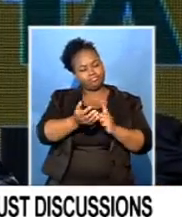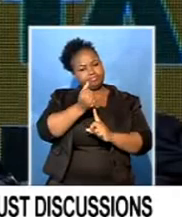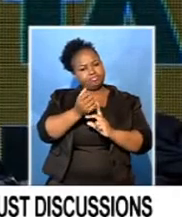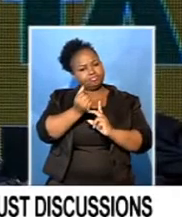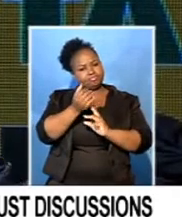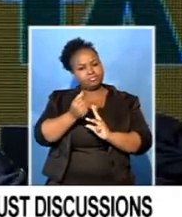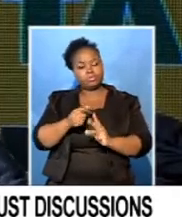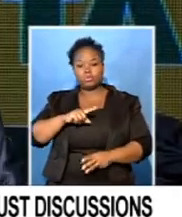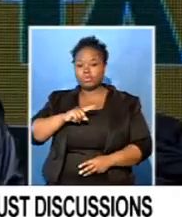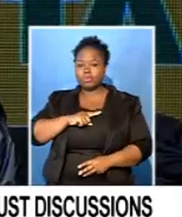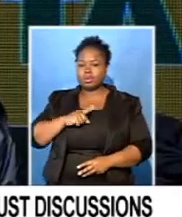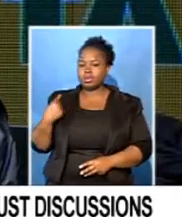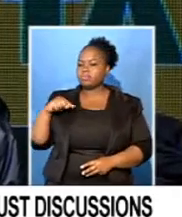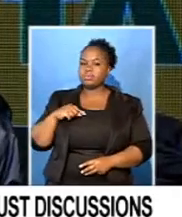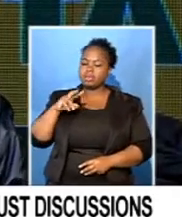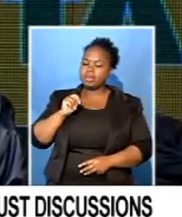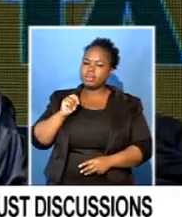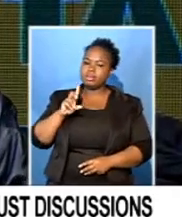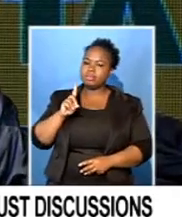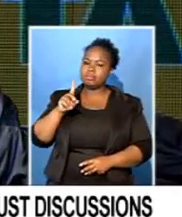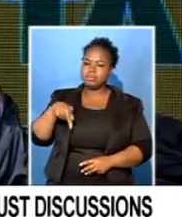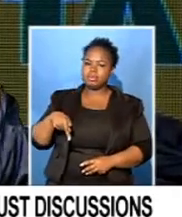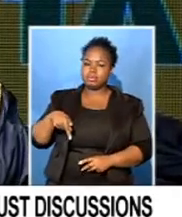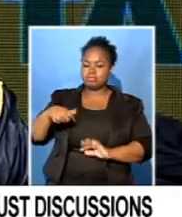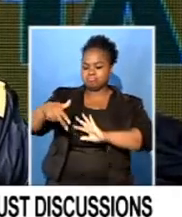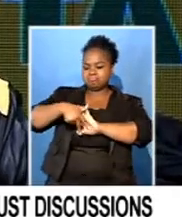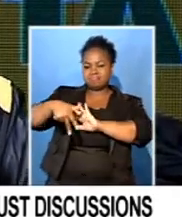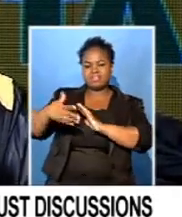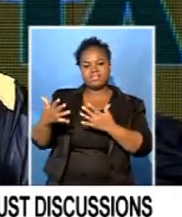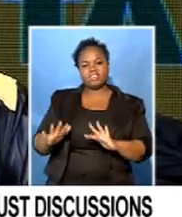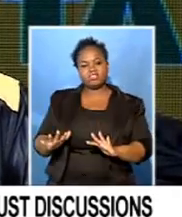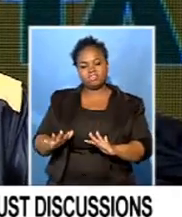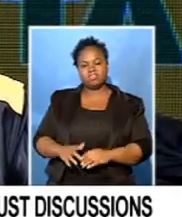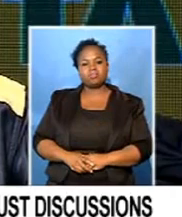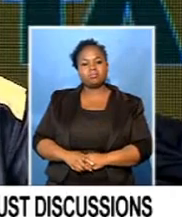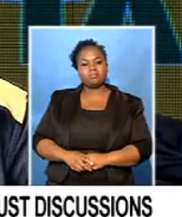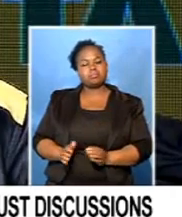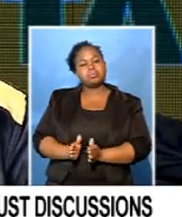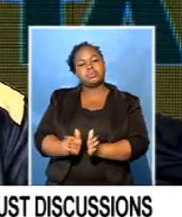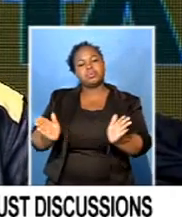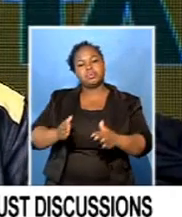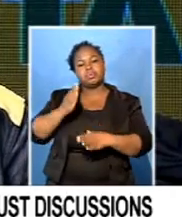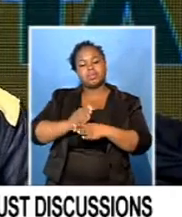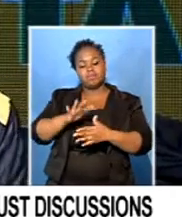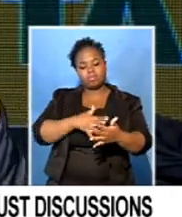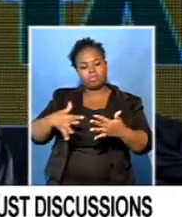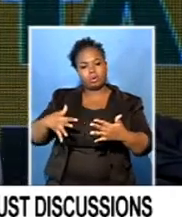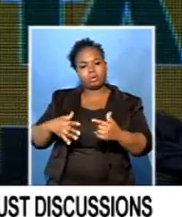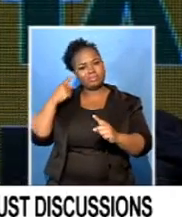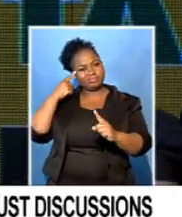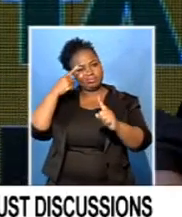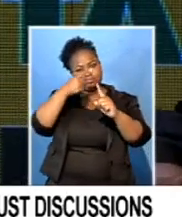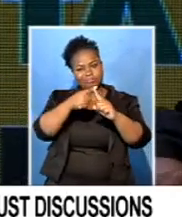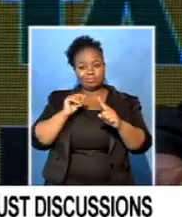We adopted the National Development Plan as a broad framework to achieve